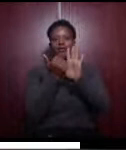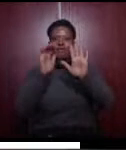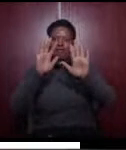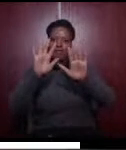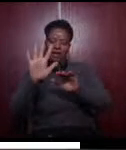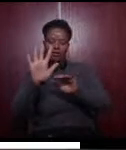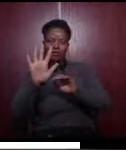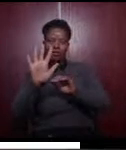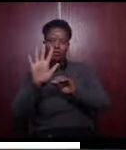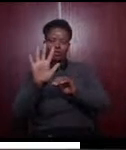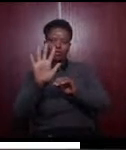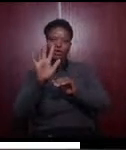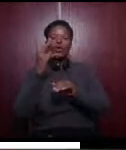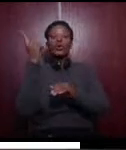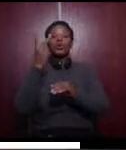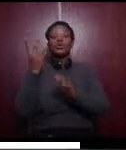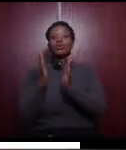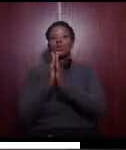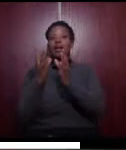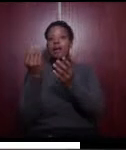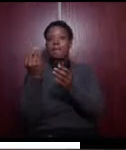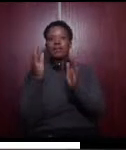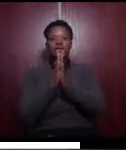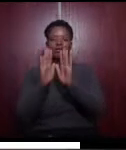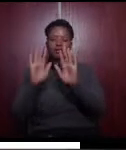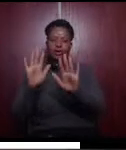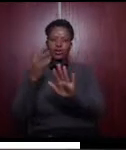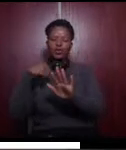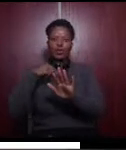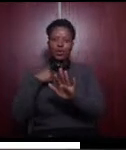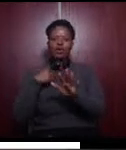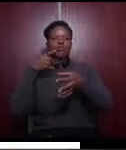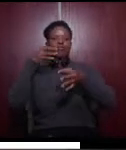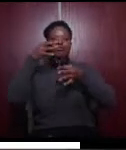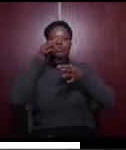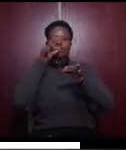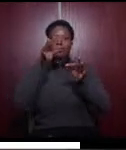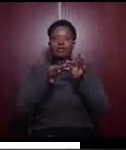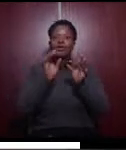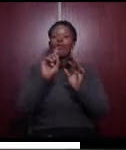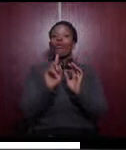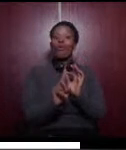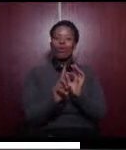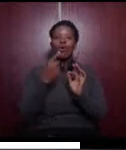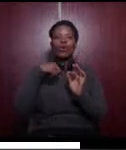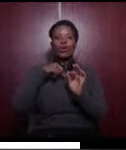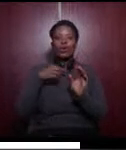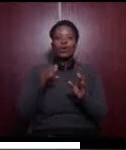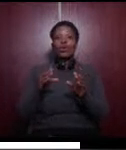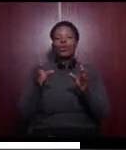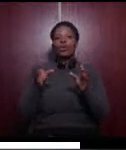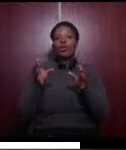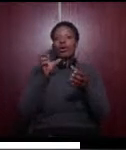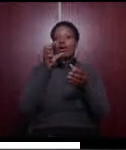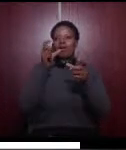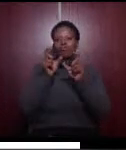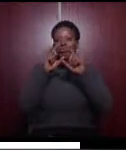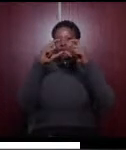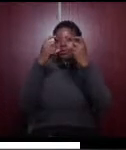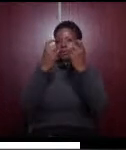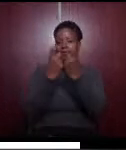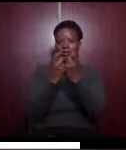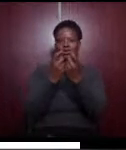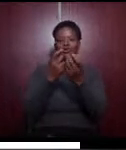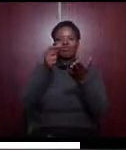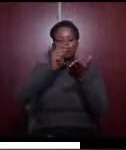So then, number 10, we are recommending that the committee note the proposed bill and